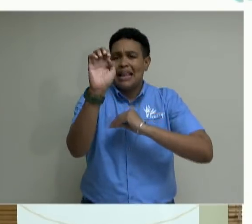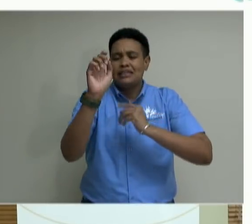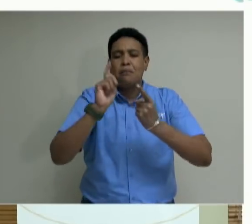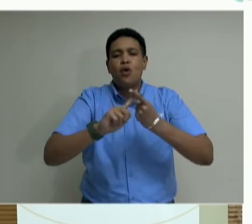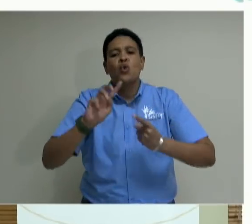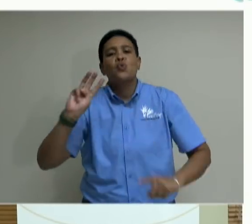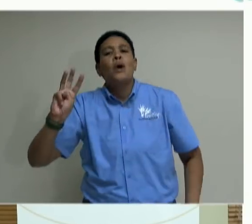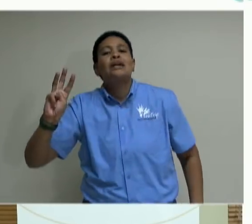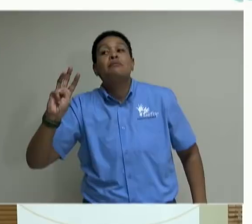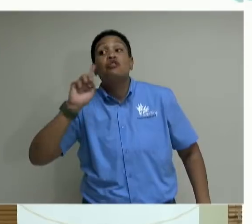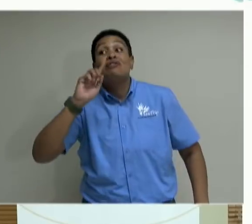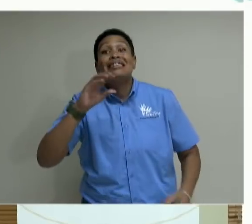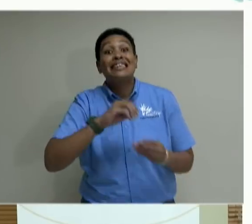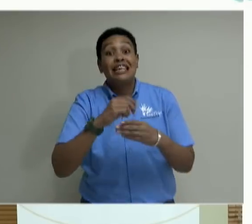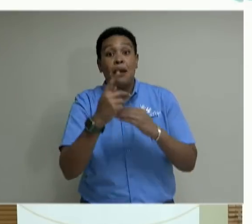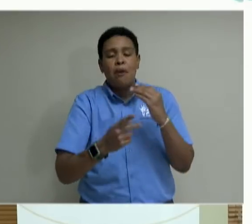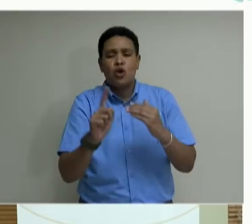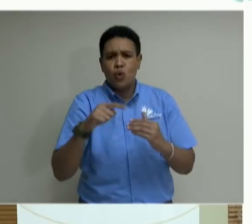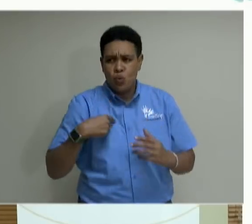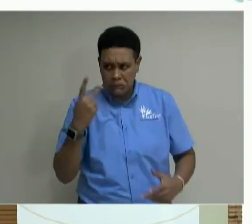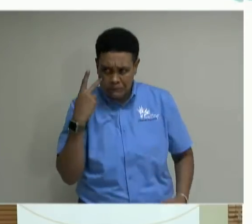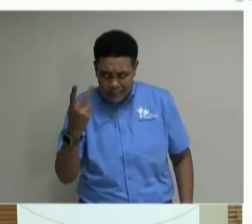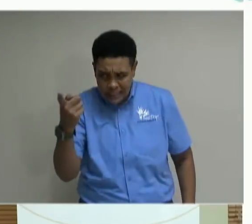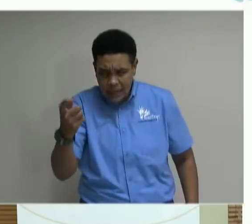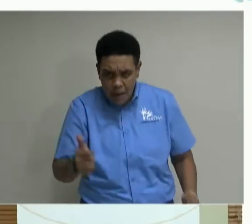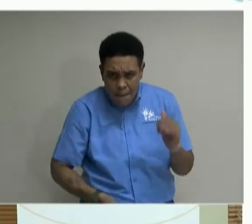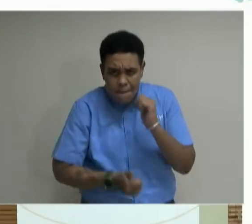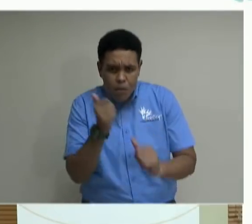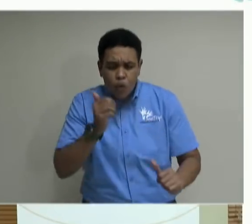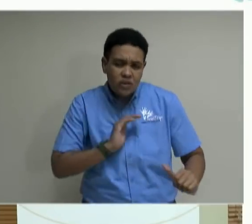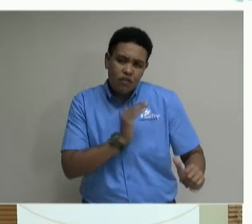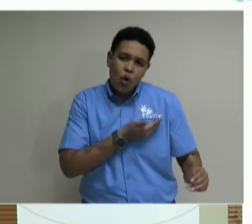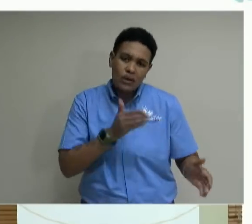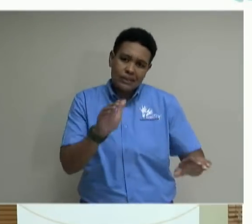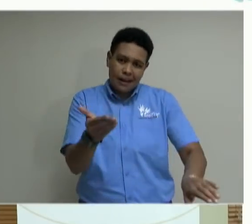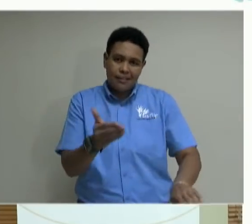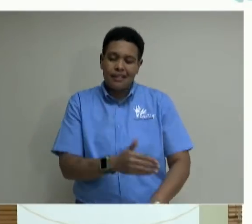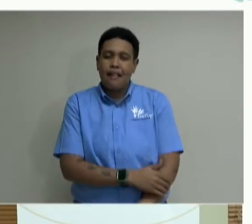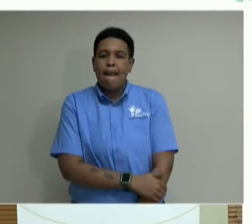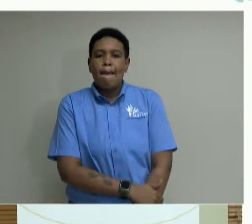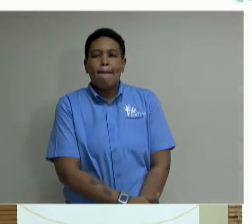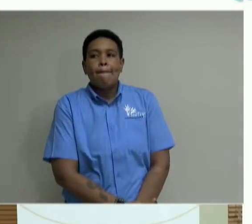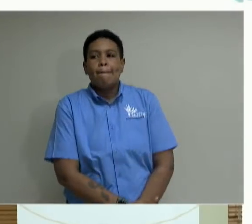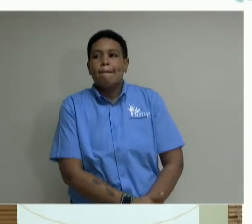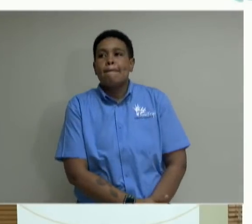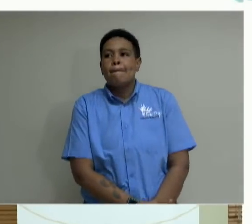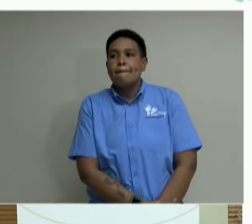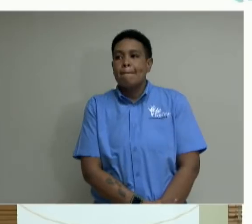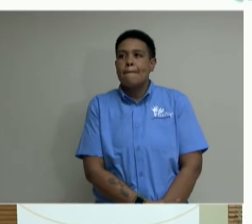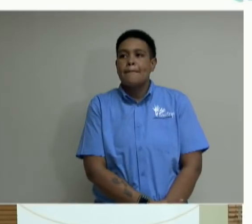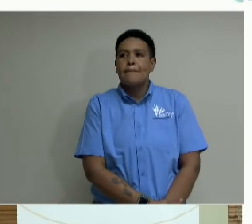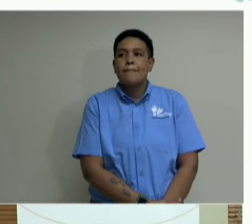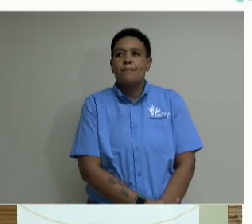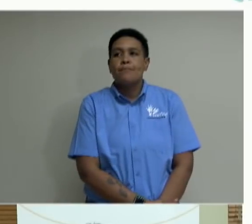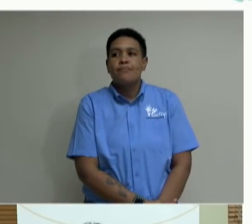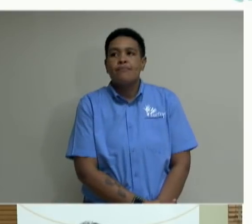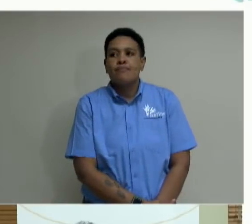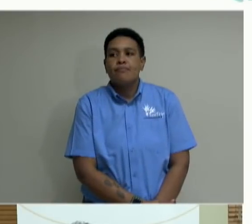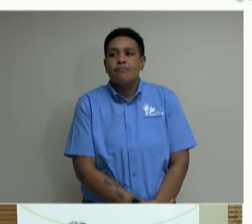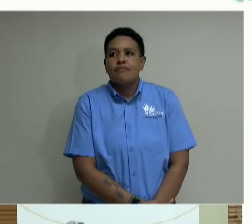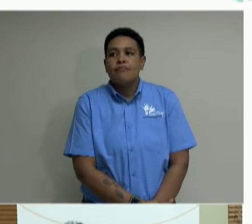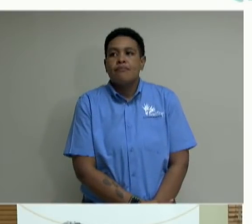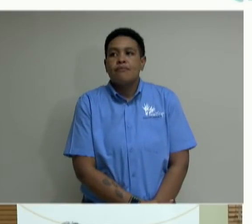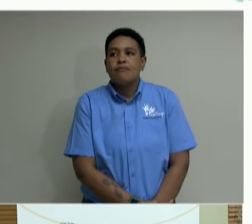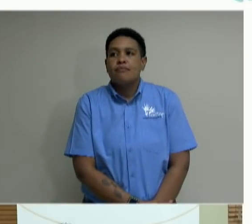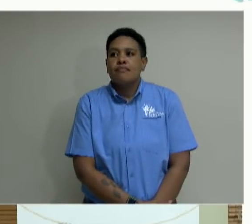Westmoreland being the parishes where we would have seen most of our deaths. In terms of the